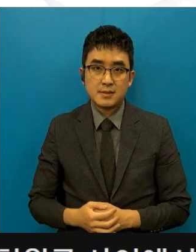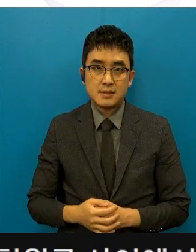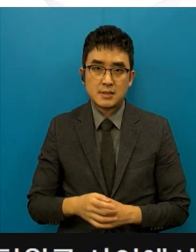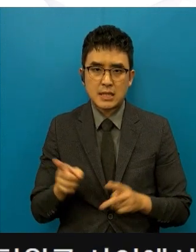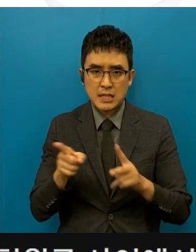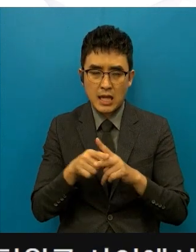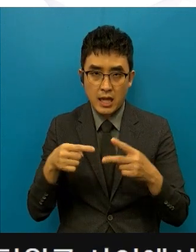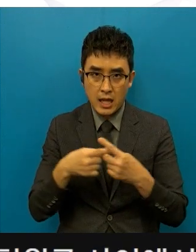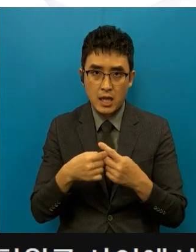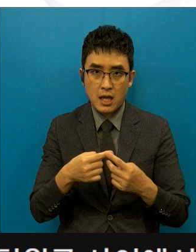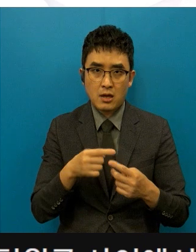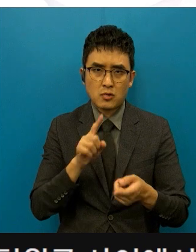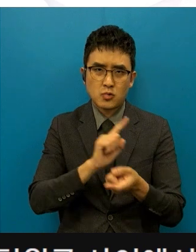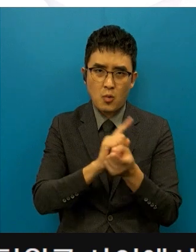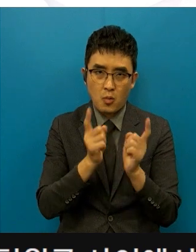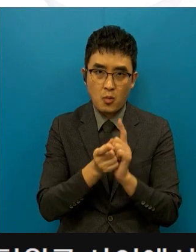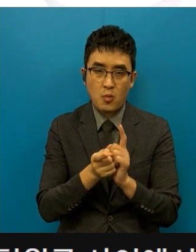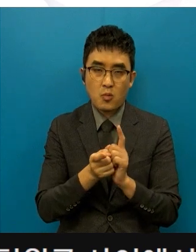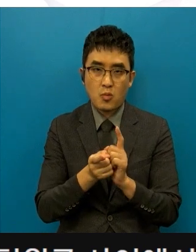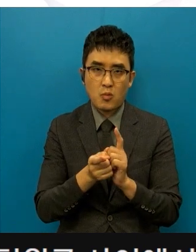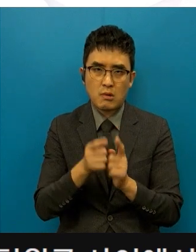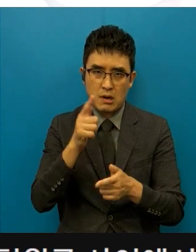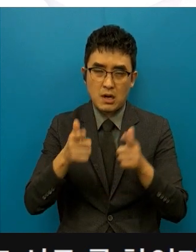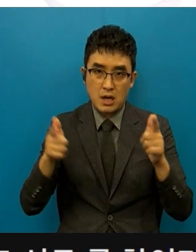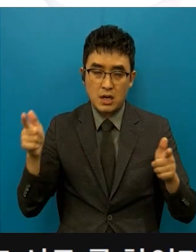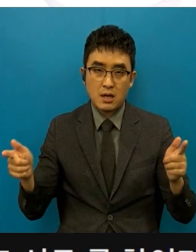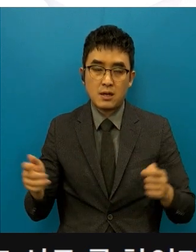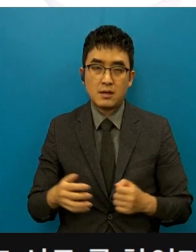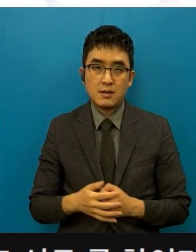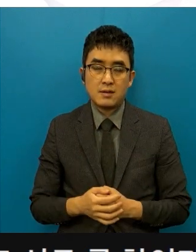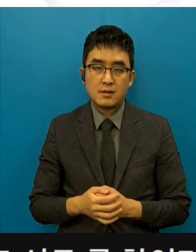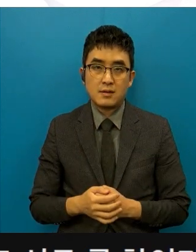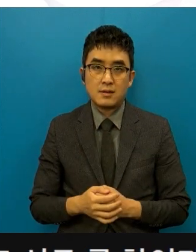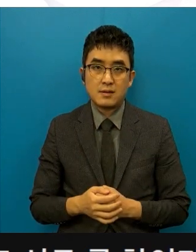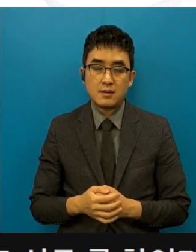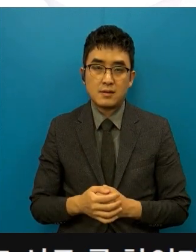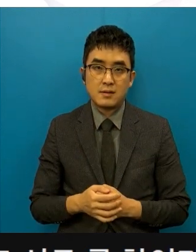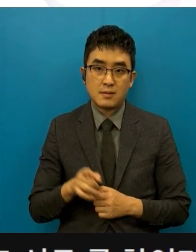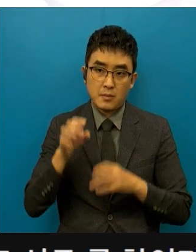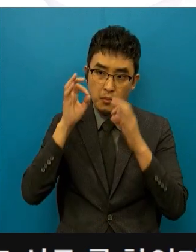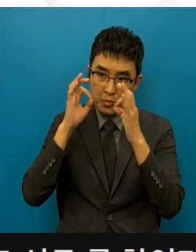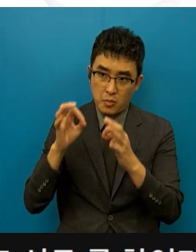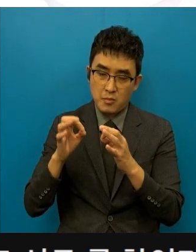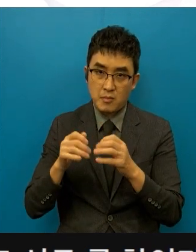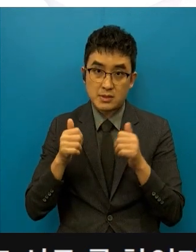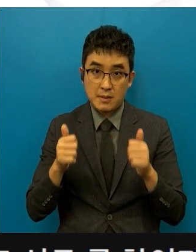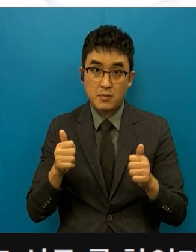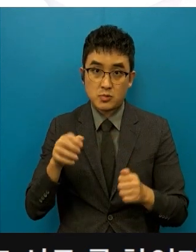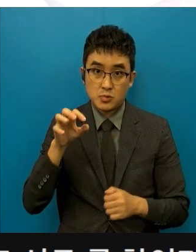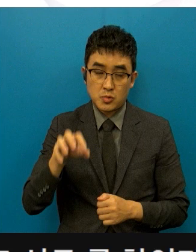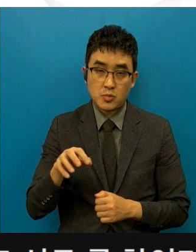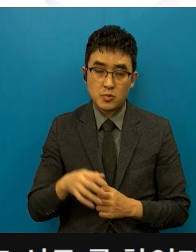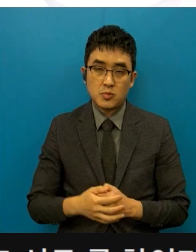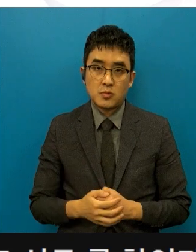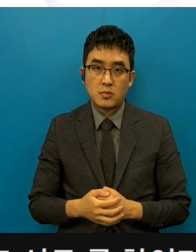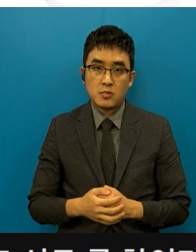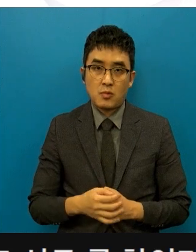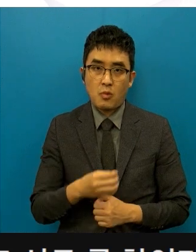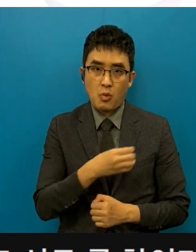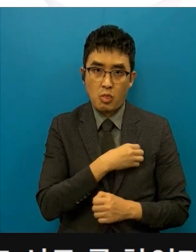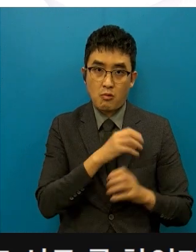the member states. As long as a member state observes their obligation to protect life and respect